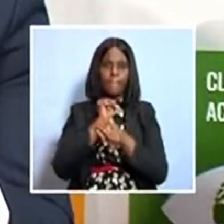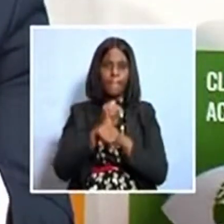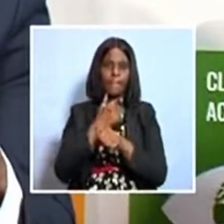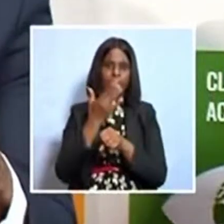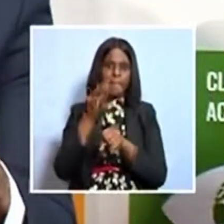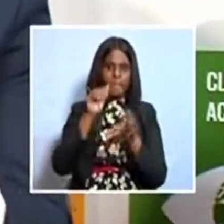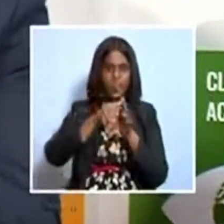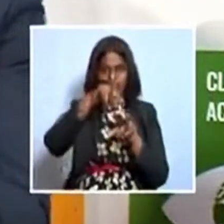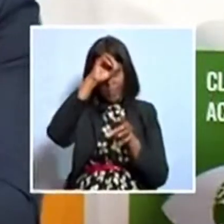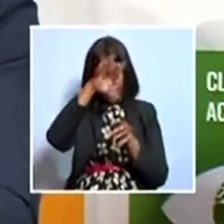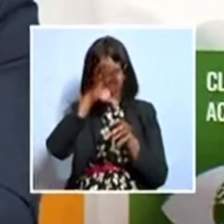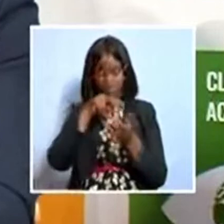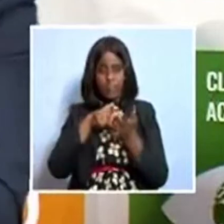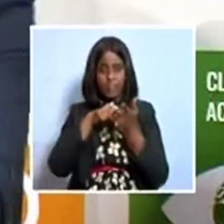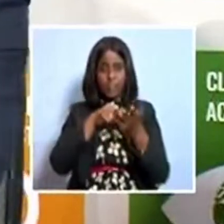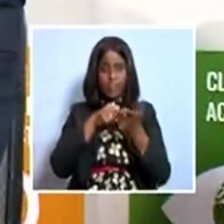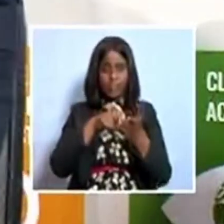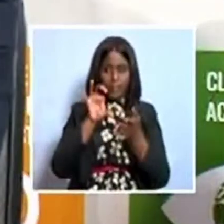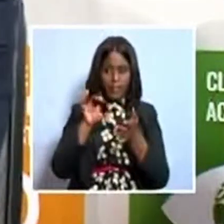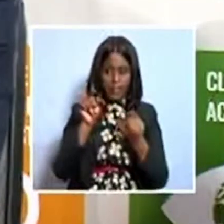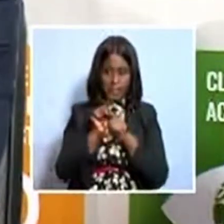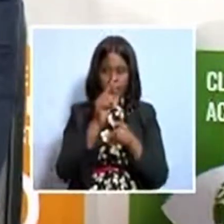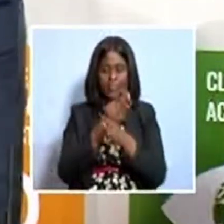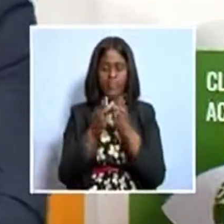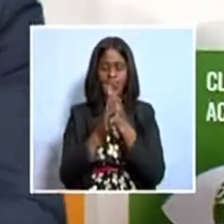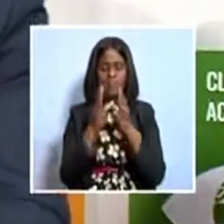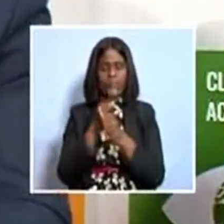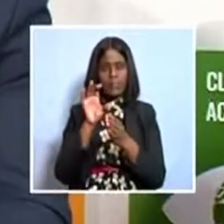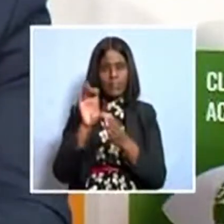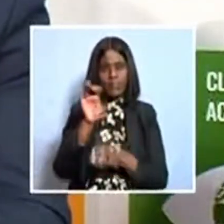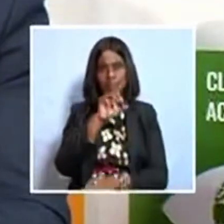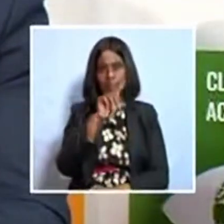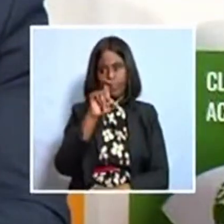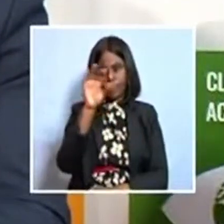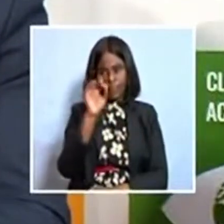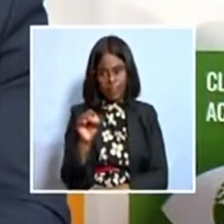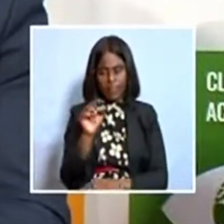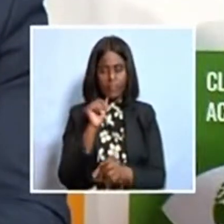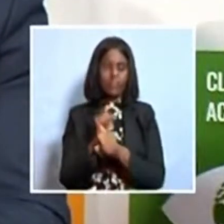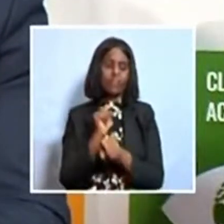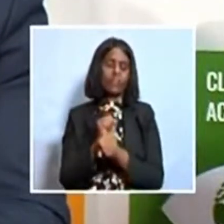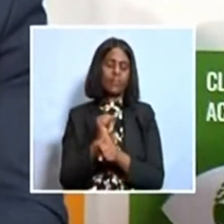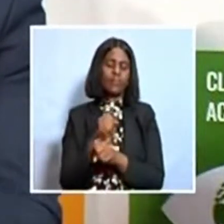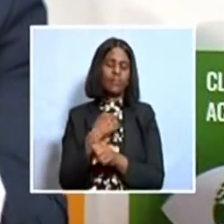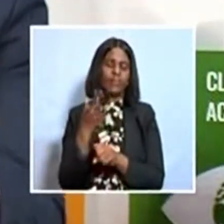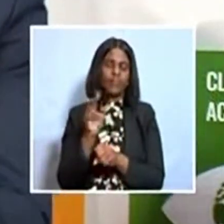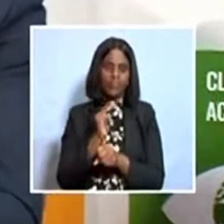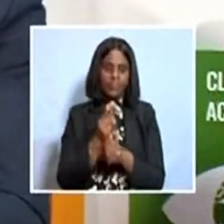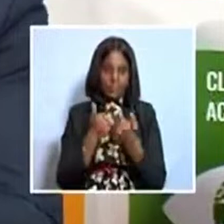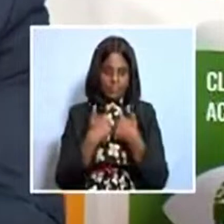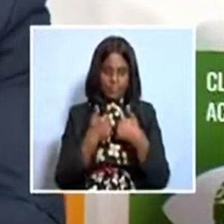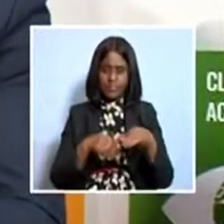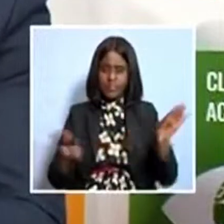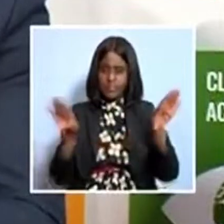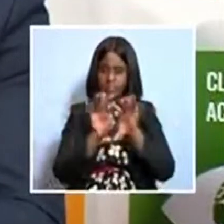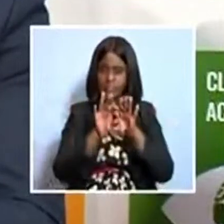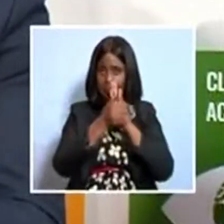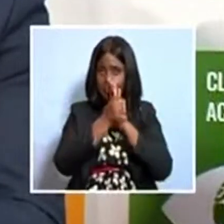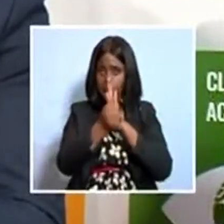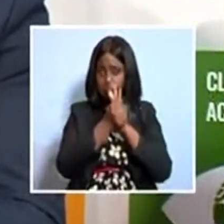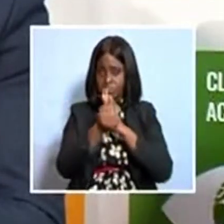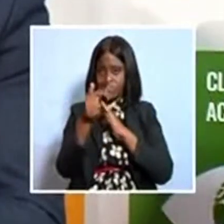in the mines, in the transport sector, and in the construction sector. 100% employment. So we have to close the skill gap first